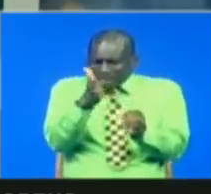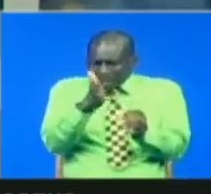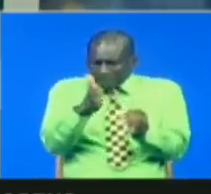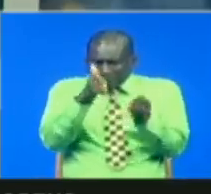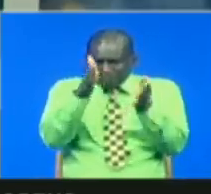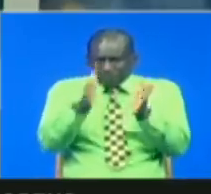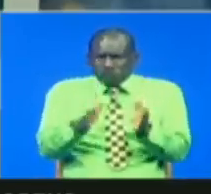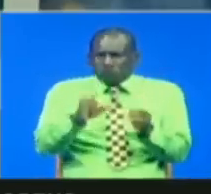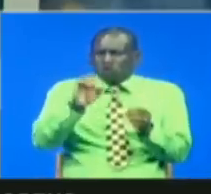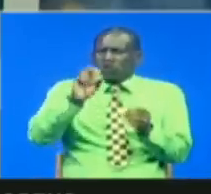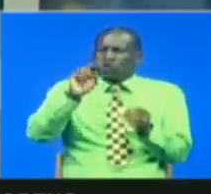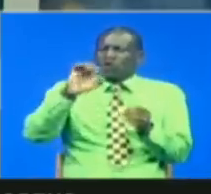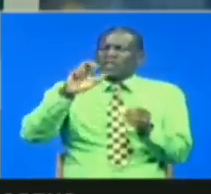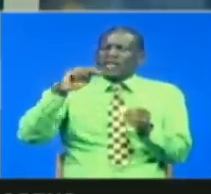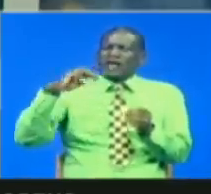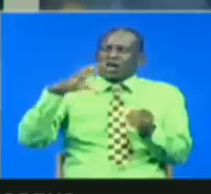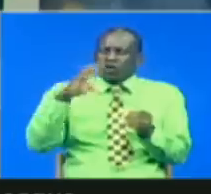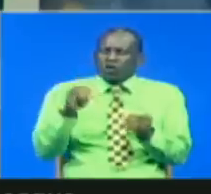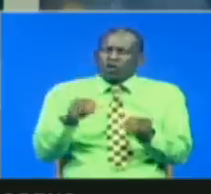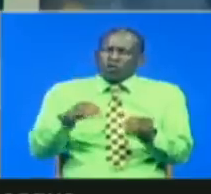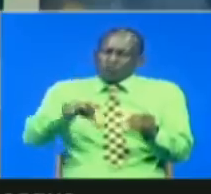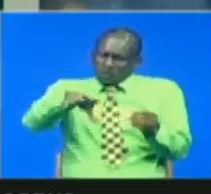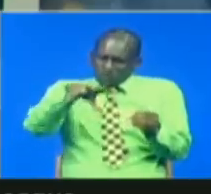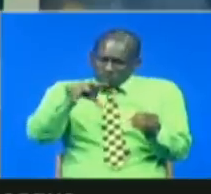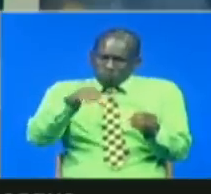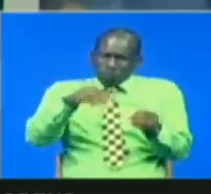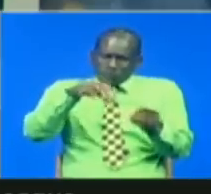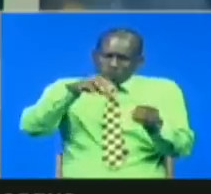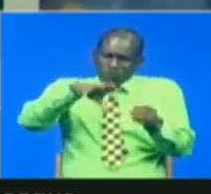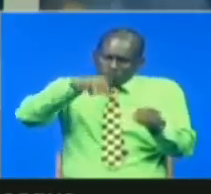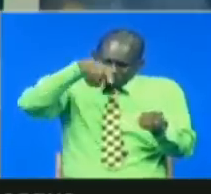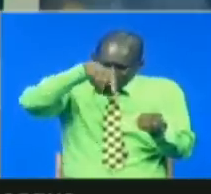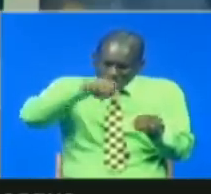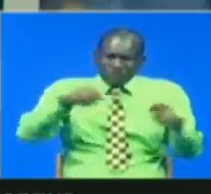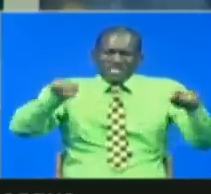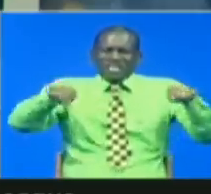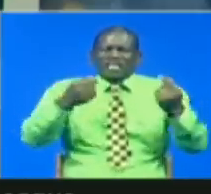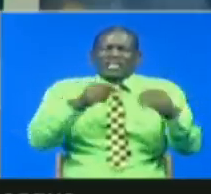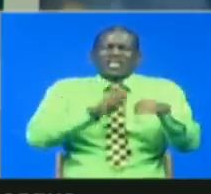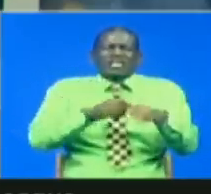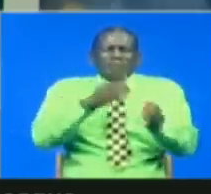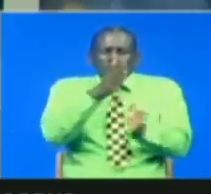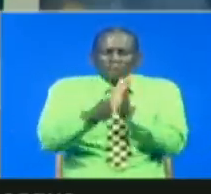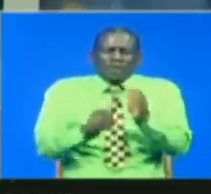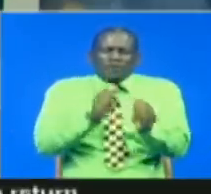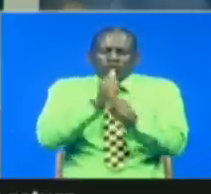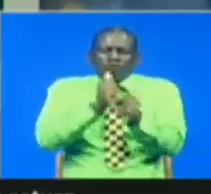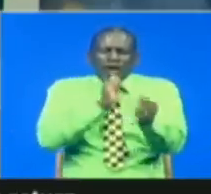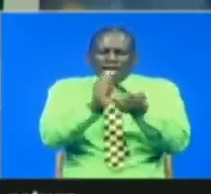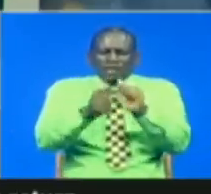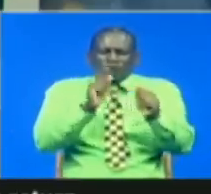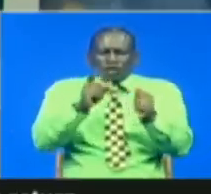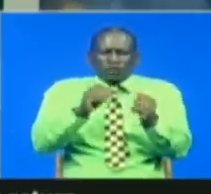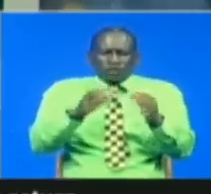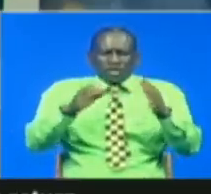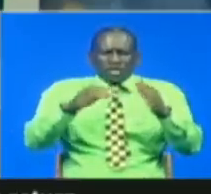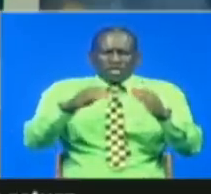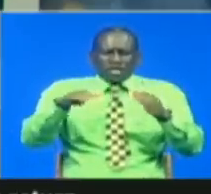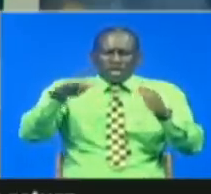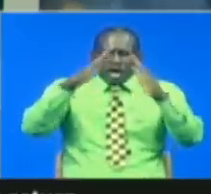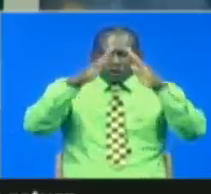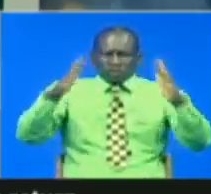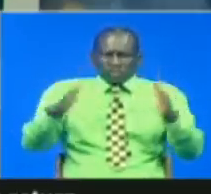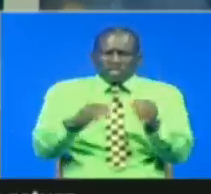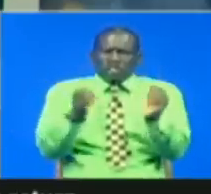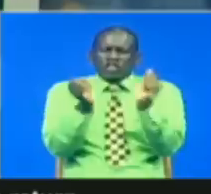up in the attack as they prepared to conduct an interview at one of the offices in the complex. Well, they narrated their 12-hour ordeal